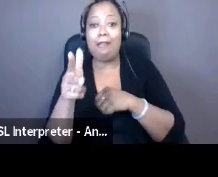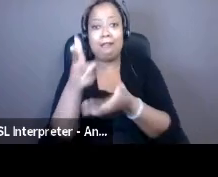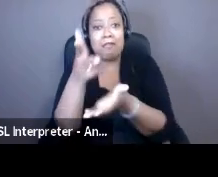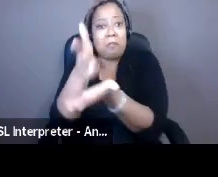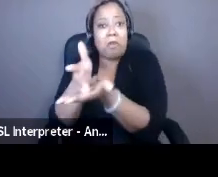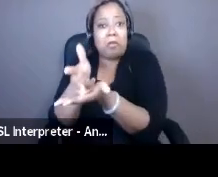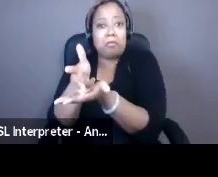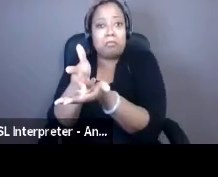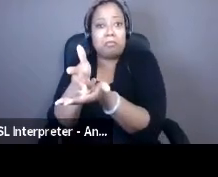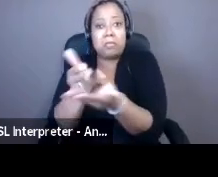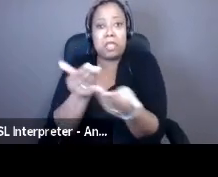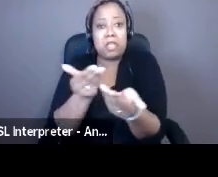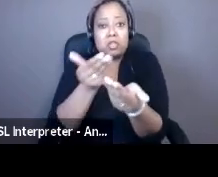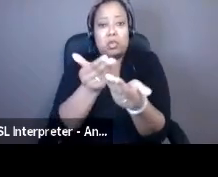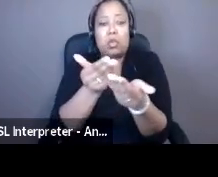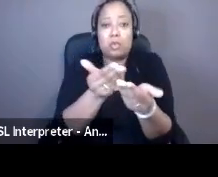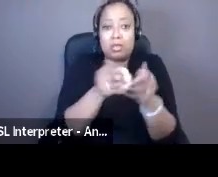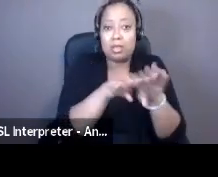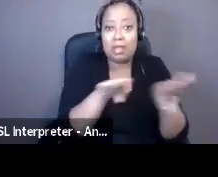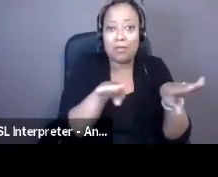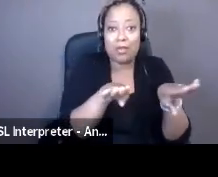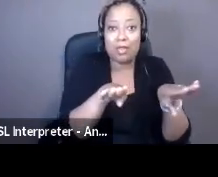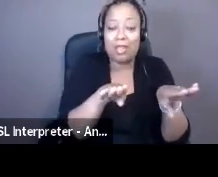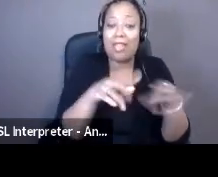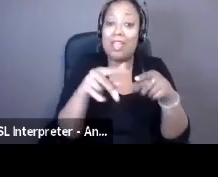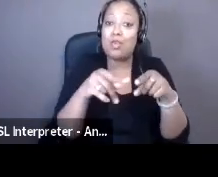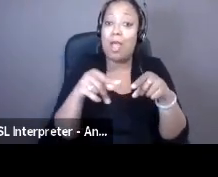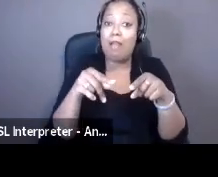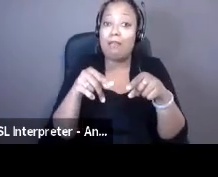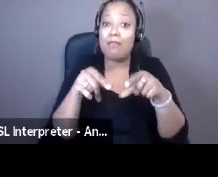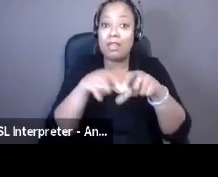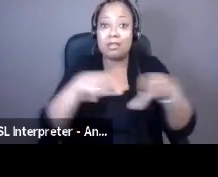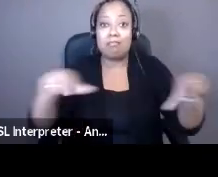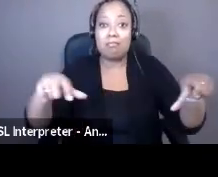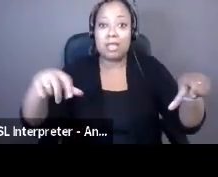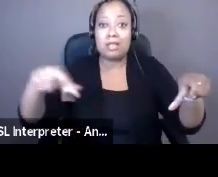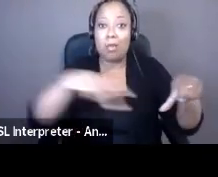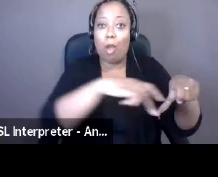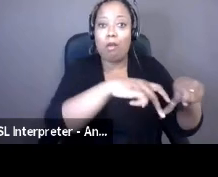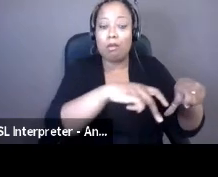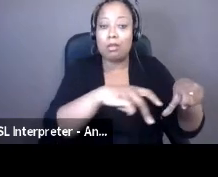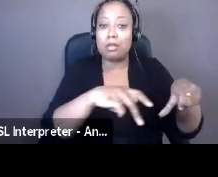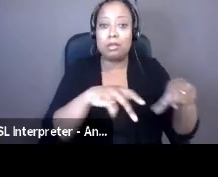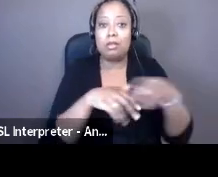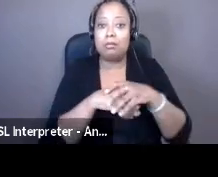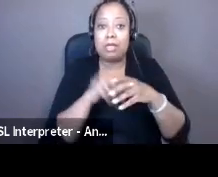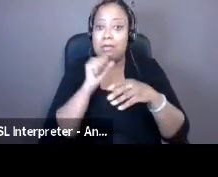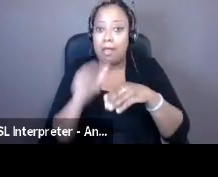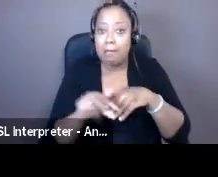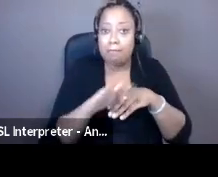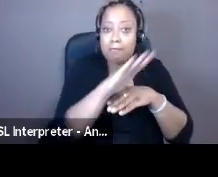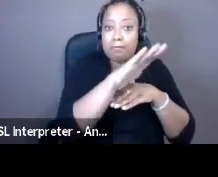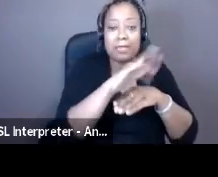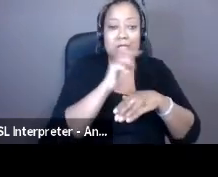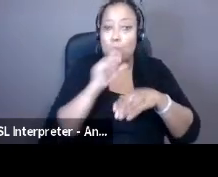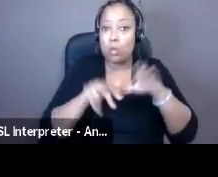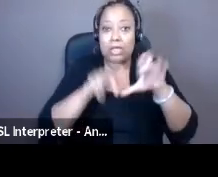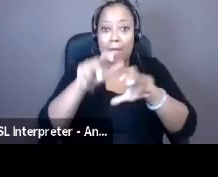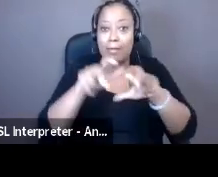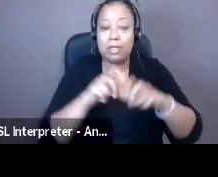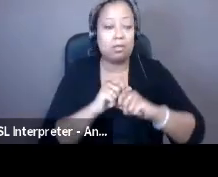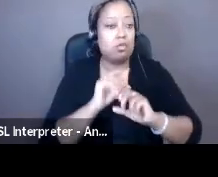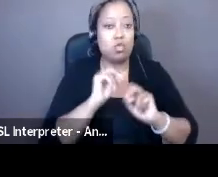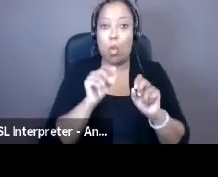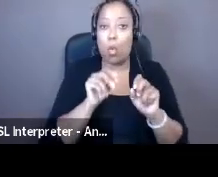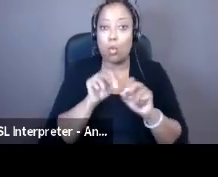area. And then you're going to use a sidewalk that has a very minimal slope to get to that main entrance. So there's no steps, there's no